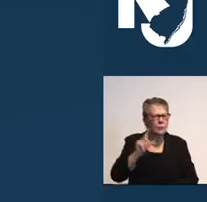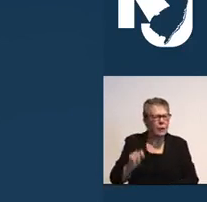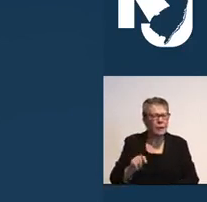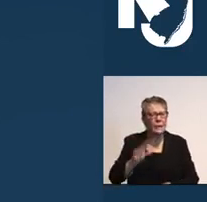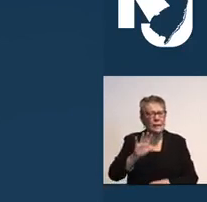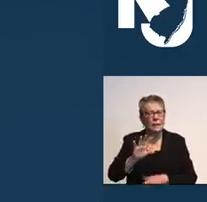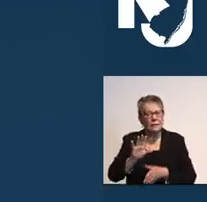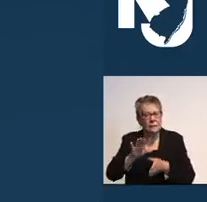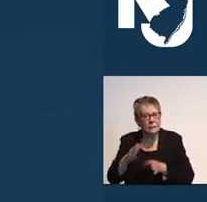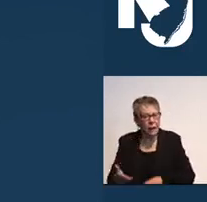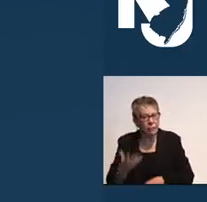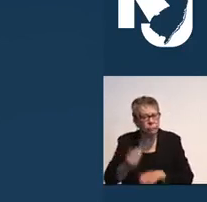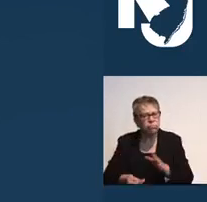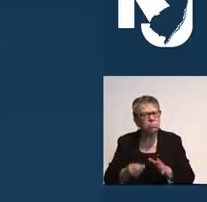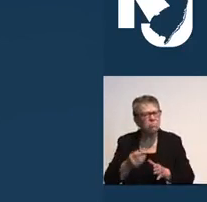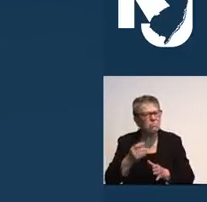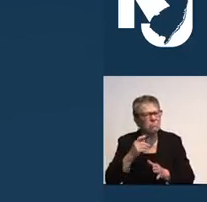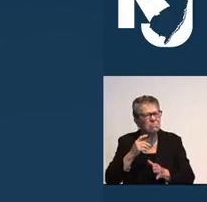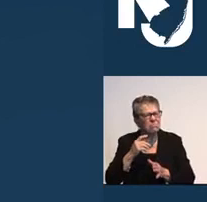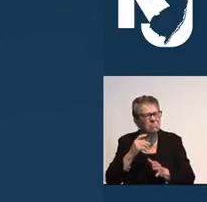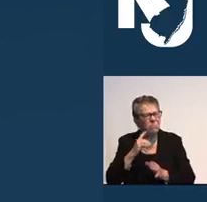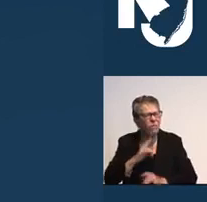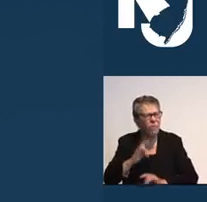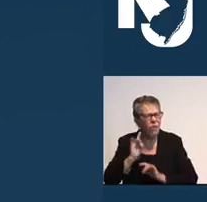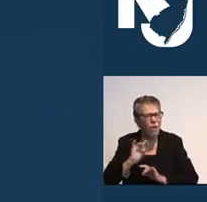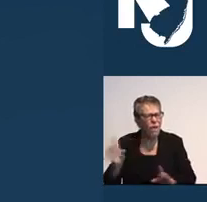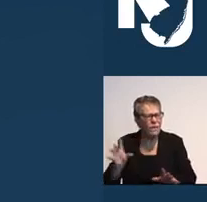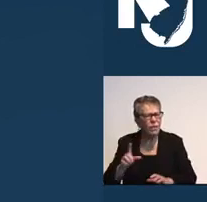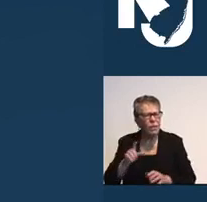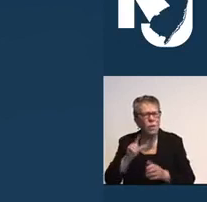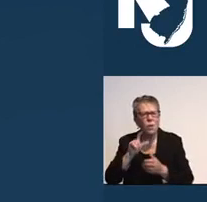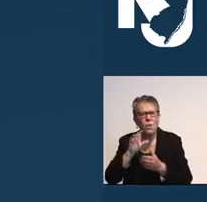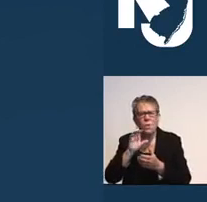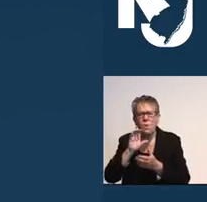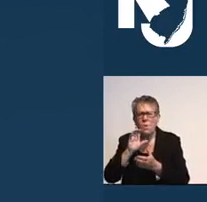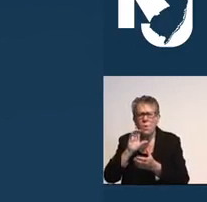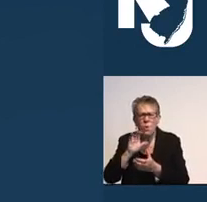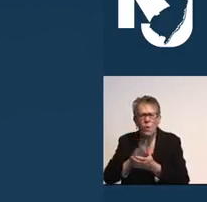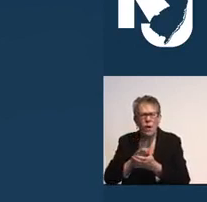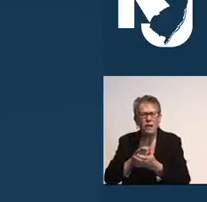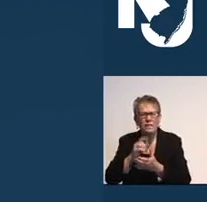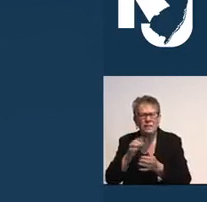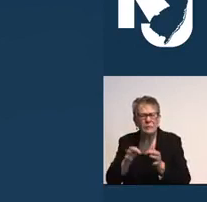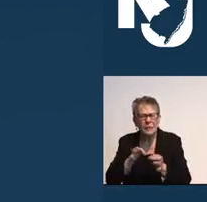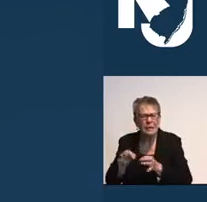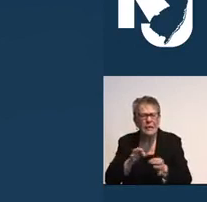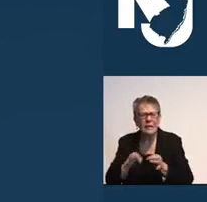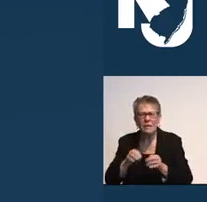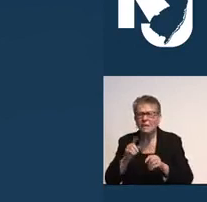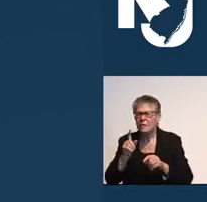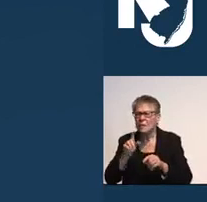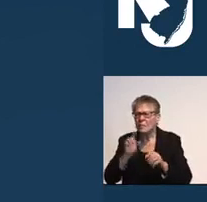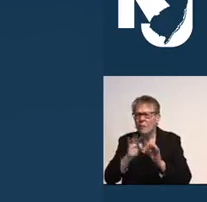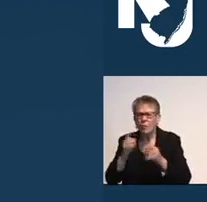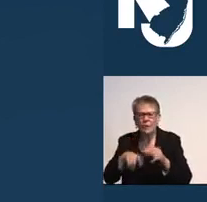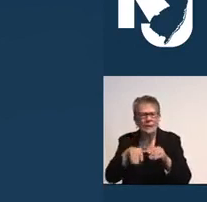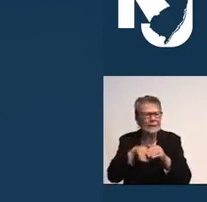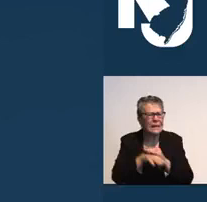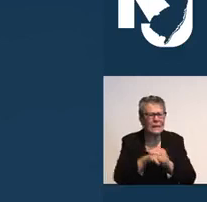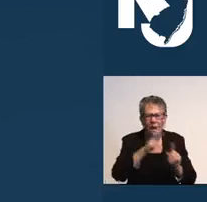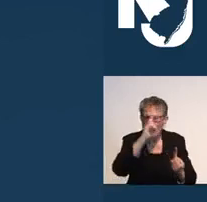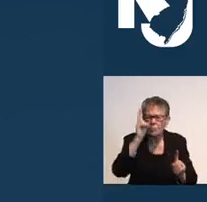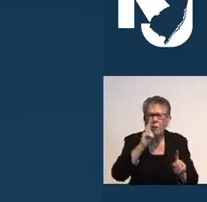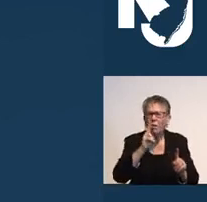all of the unknowns, not being able to be with him, being able to give the proper send-off, some real